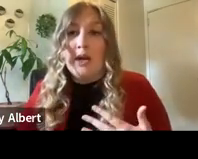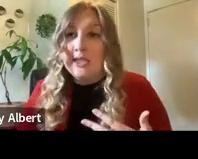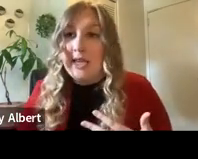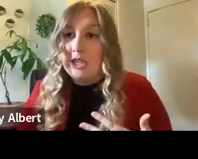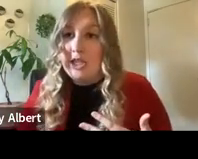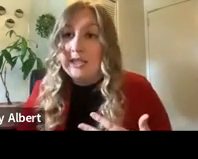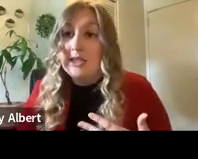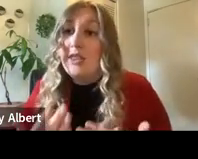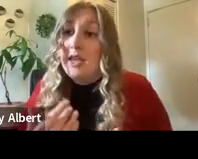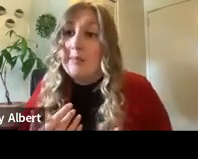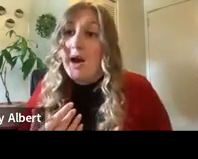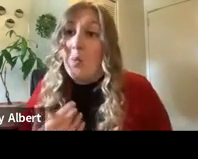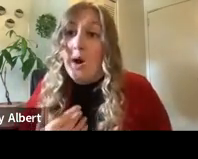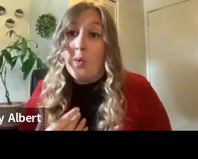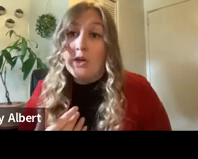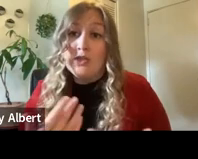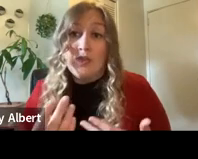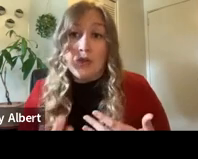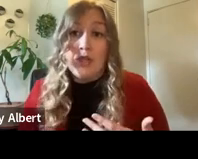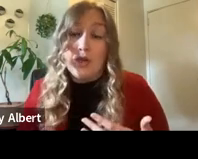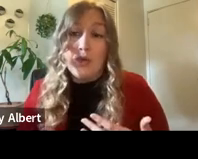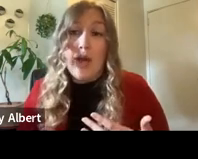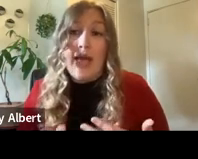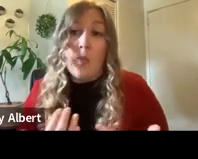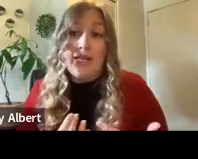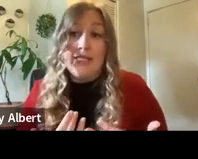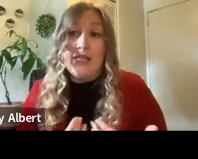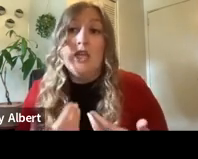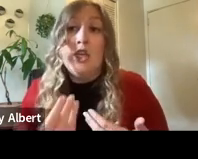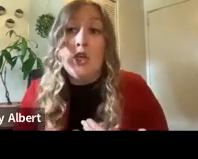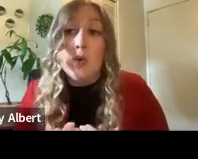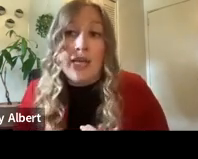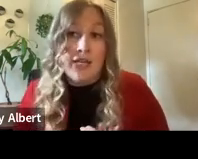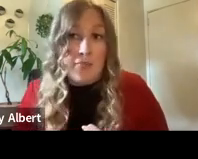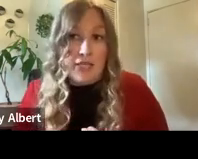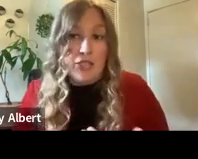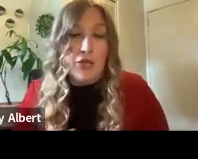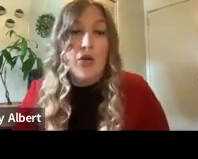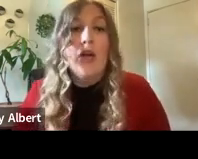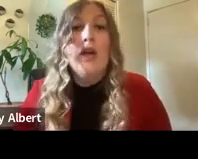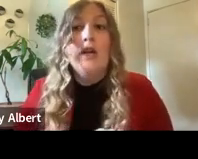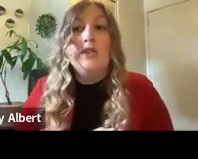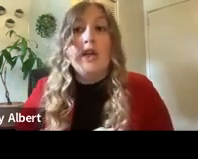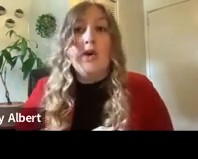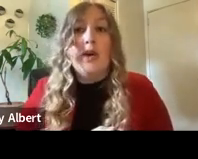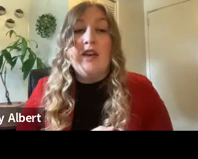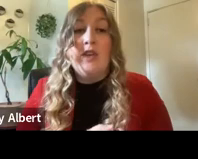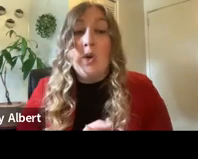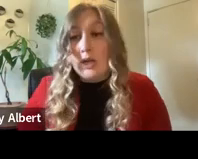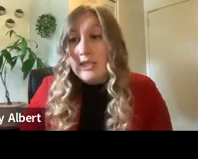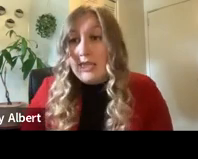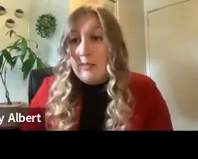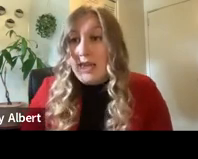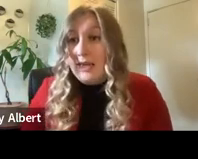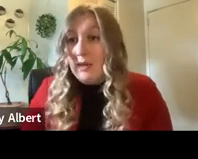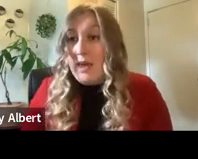and organizations to think about what works for you and what is it that you can commit to. So if